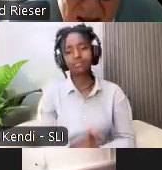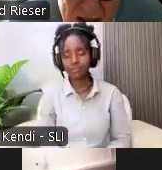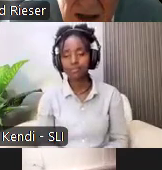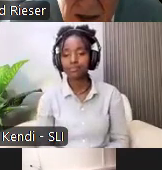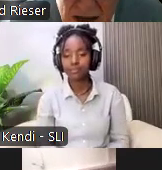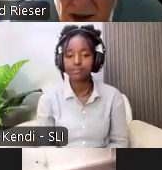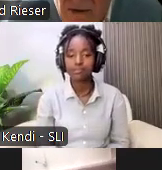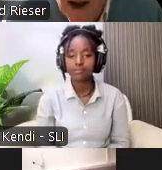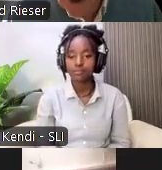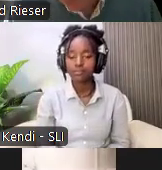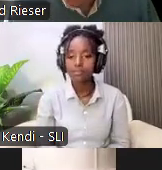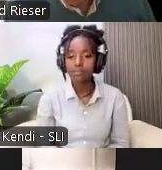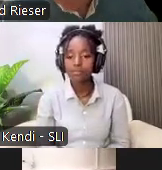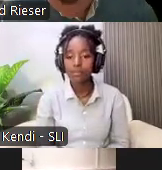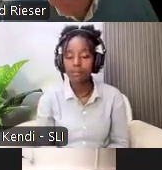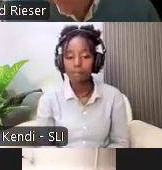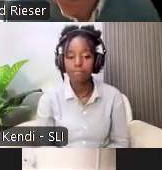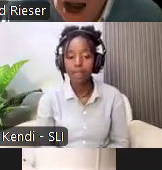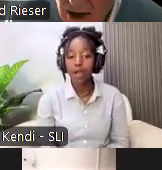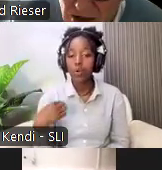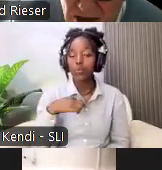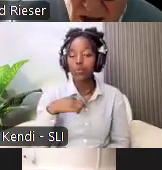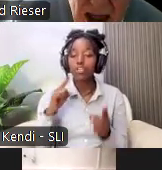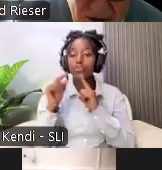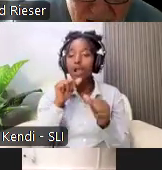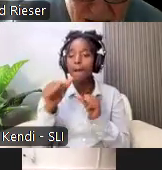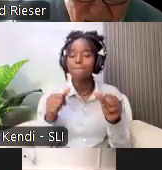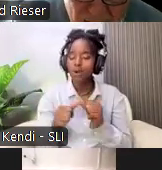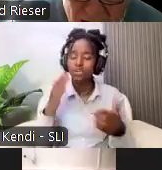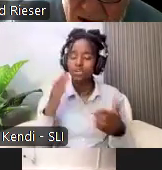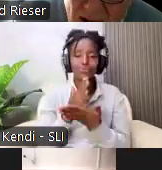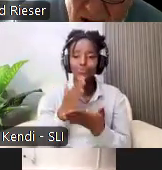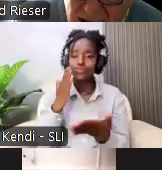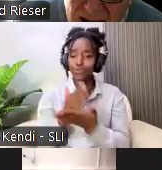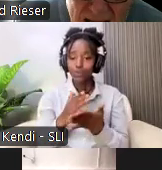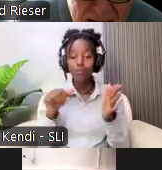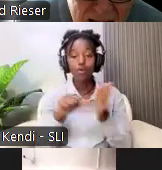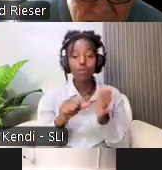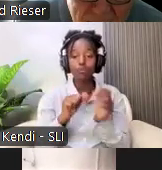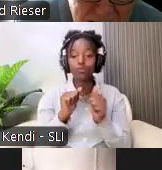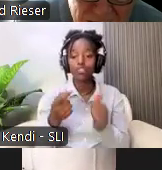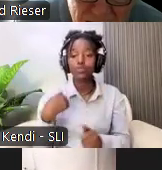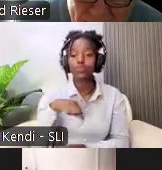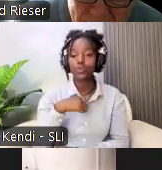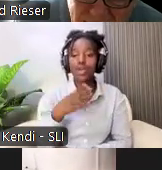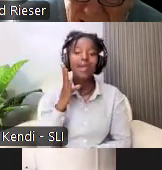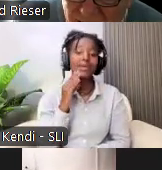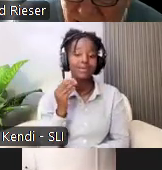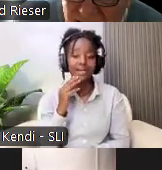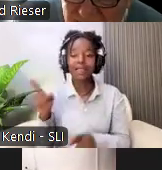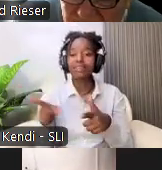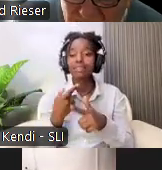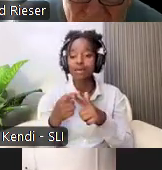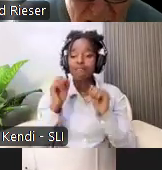technology. So these are real issues that have to be challenged at every level, and is again another place for campaigning